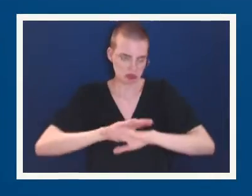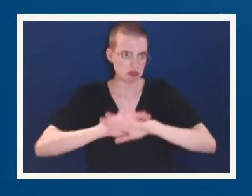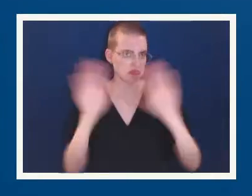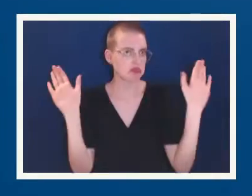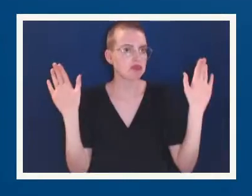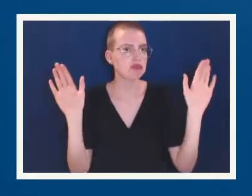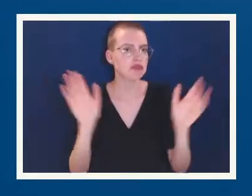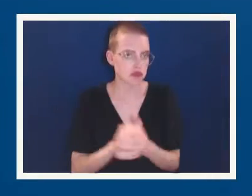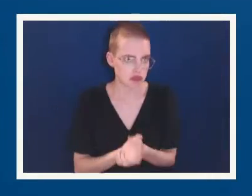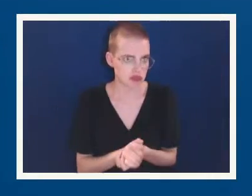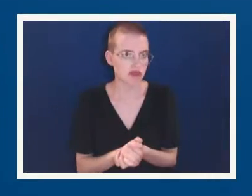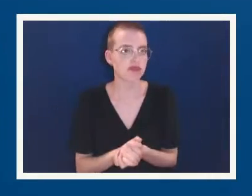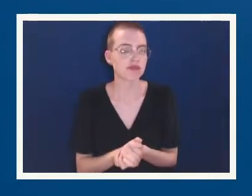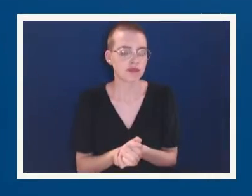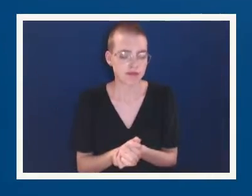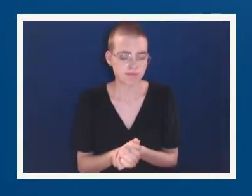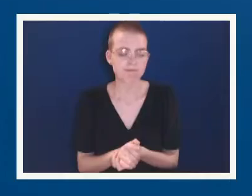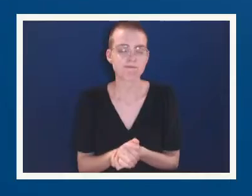That's right.